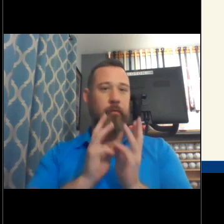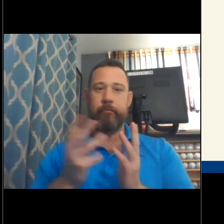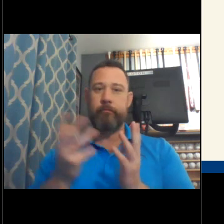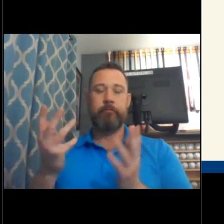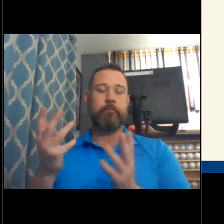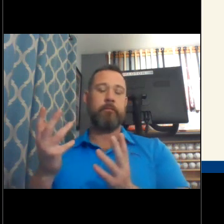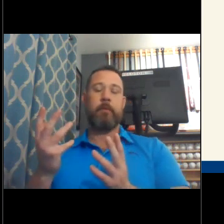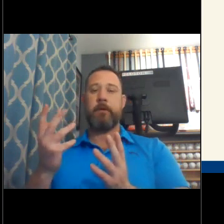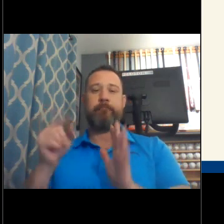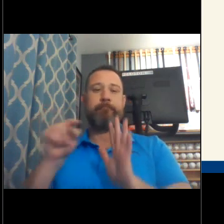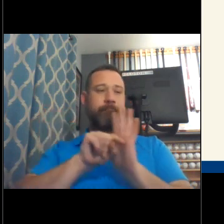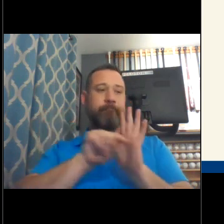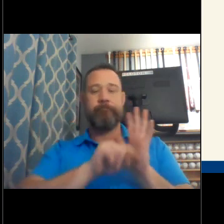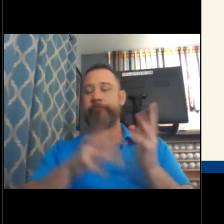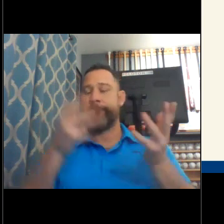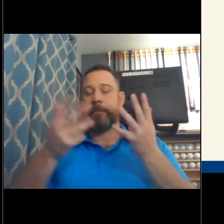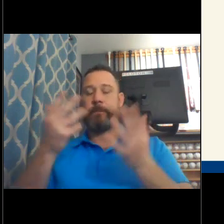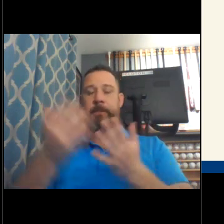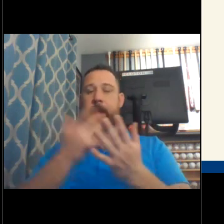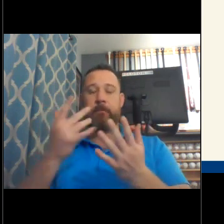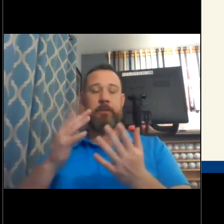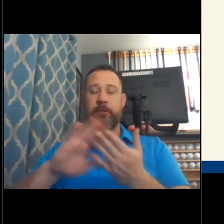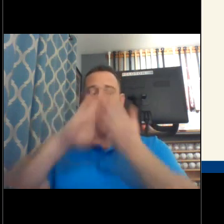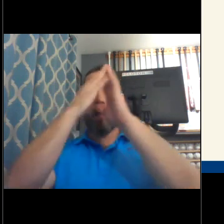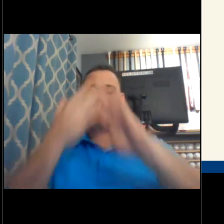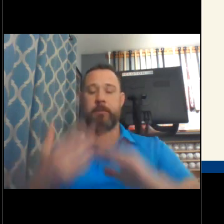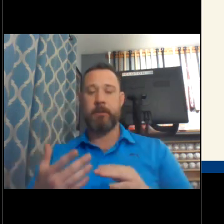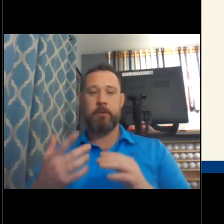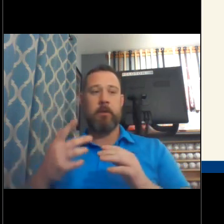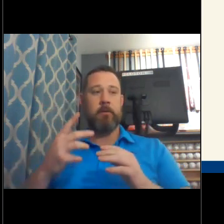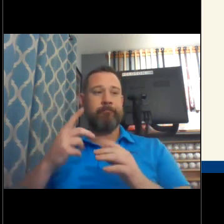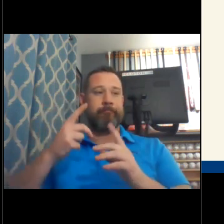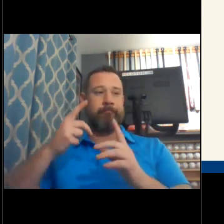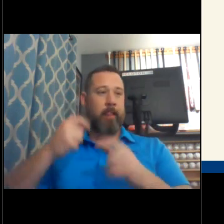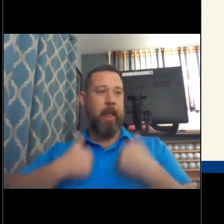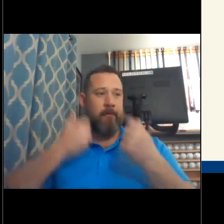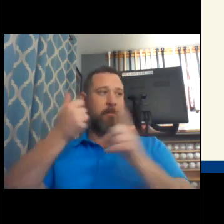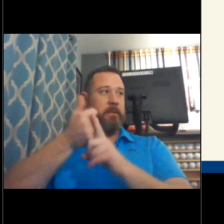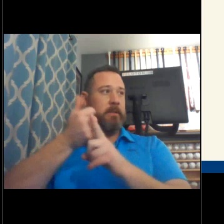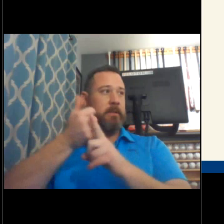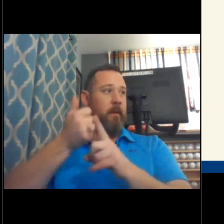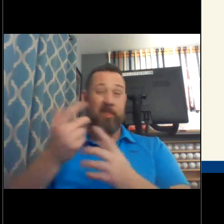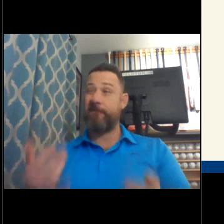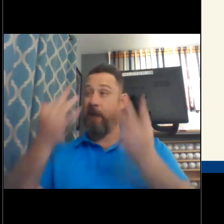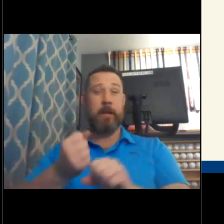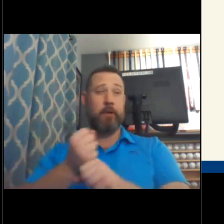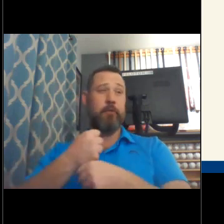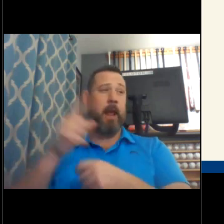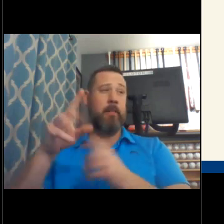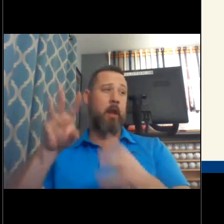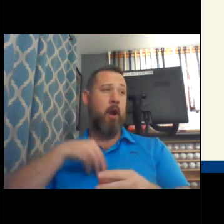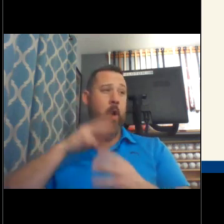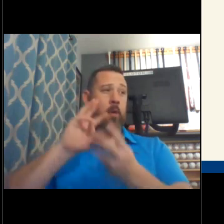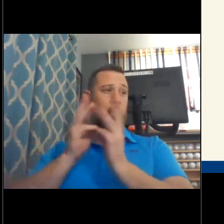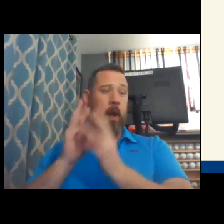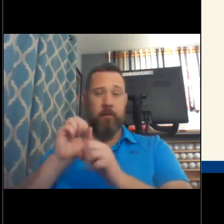just become a life of their own, and as we know, that some of these fires can create their own weather systems that are not